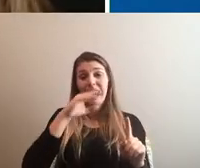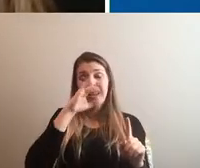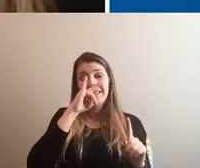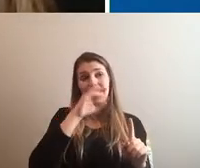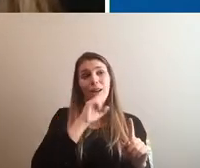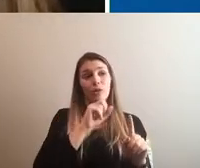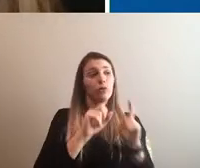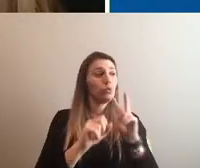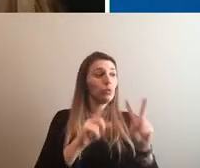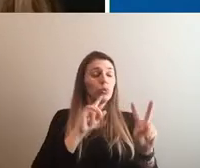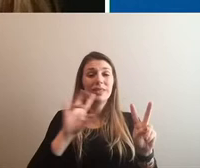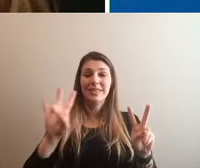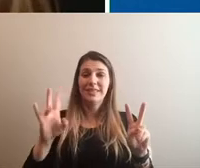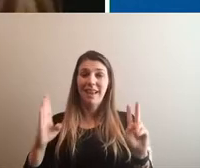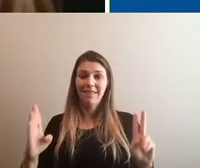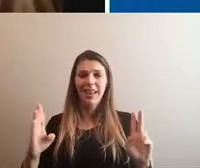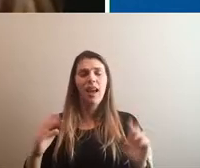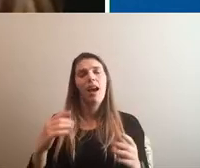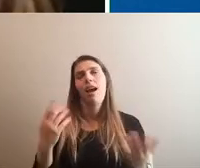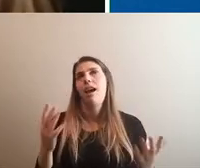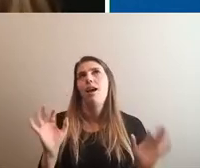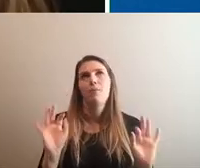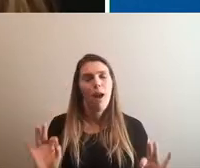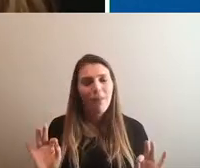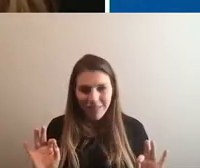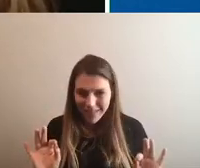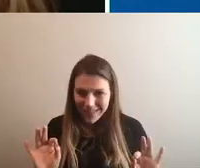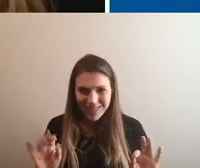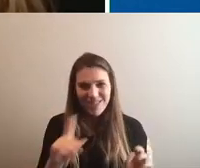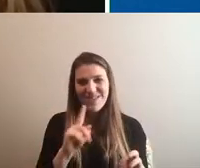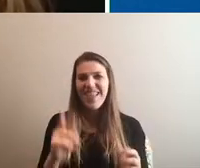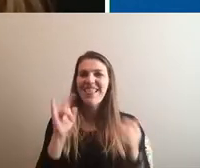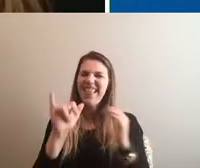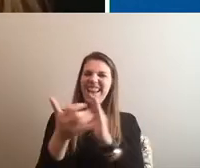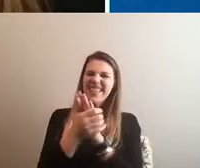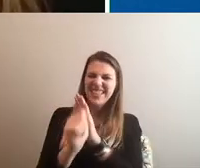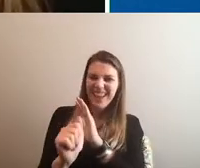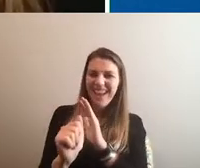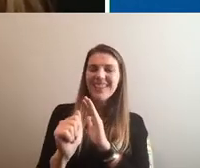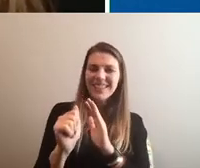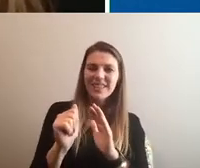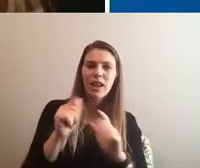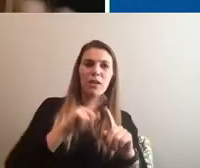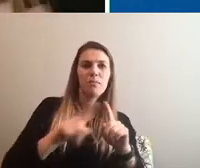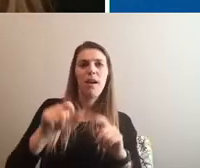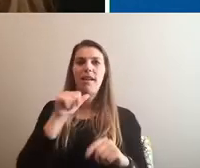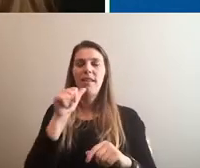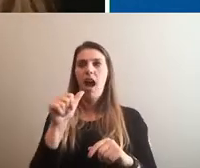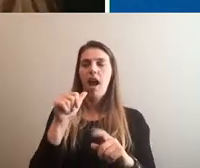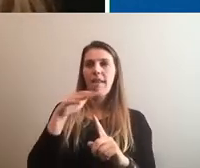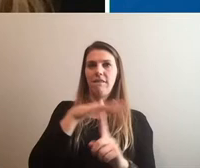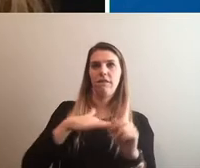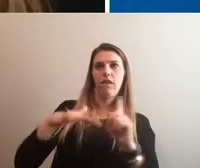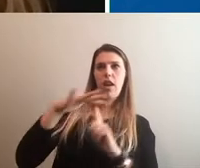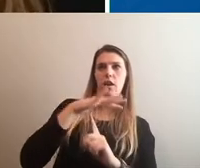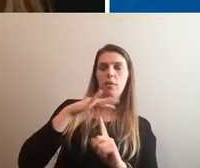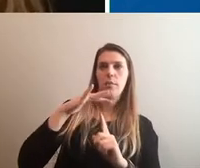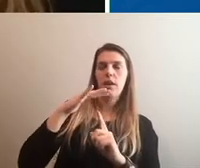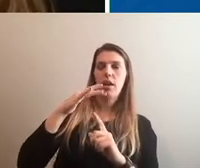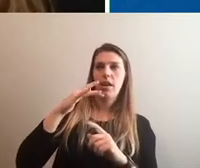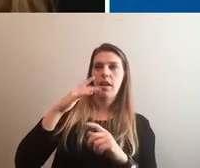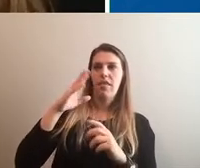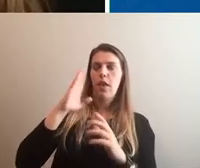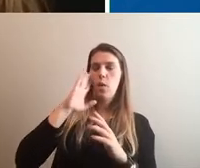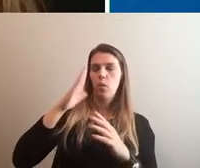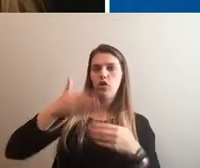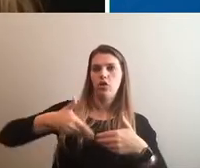2 to 7. It was perfect because I wanted her to get those skills without being in some sort of environment where she may get run over